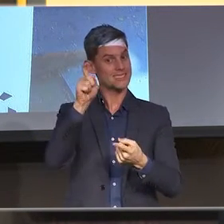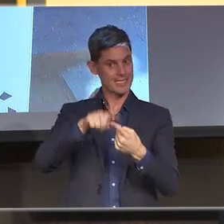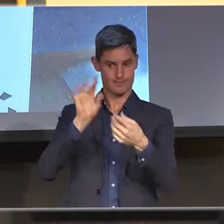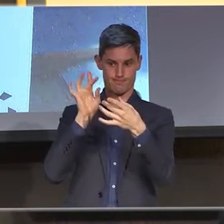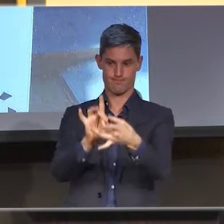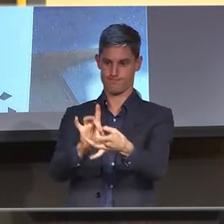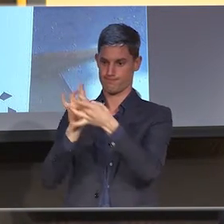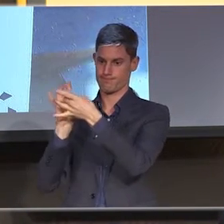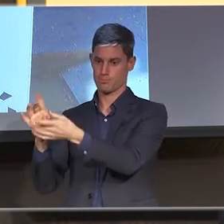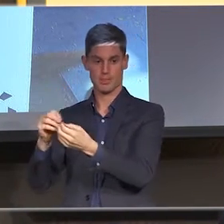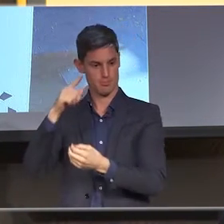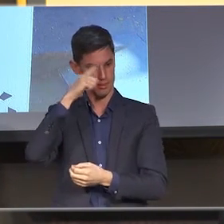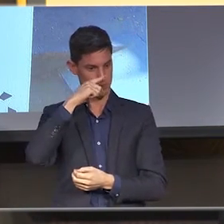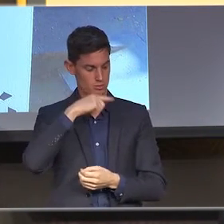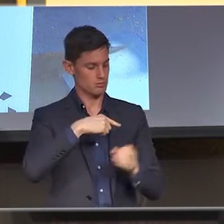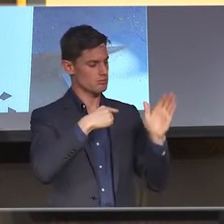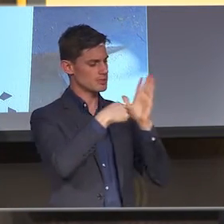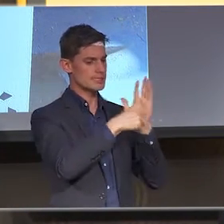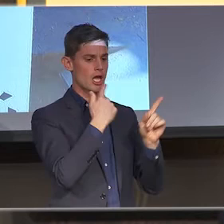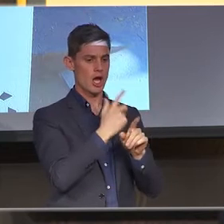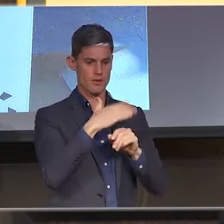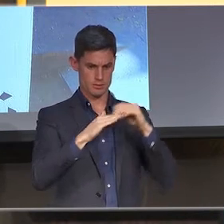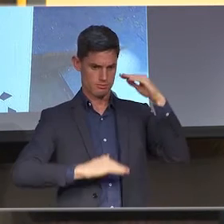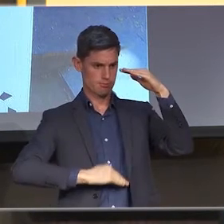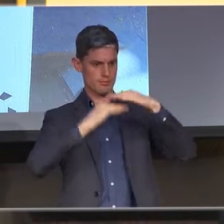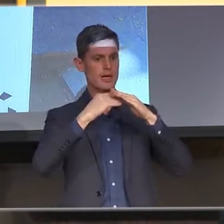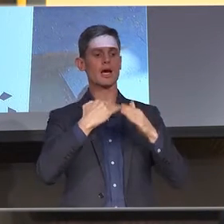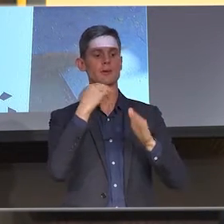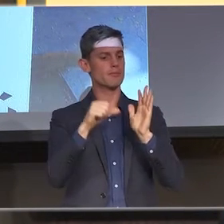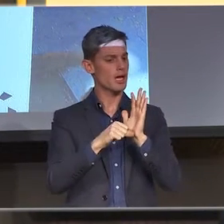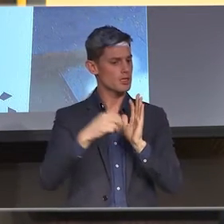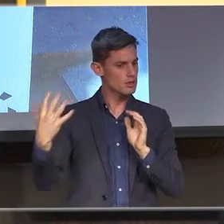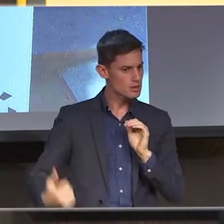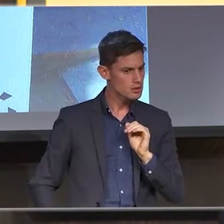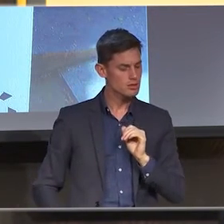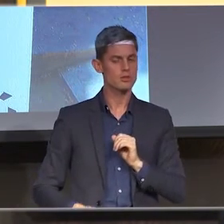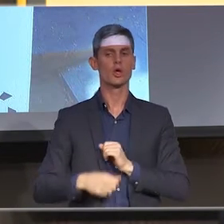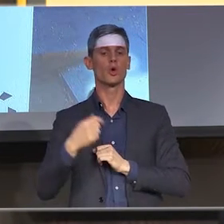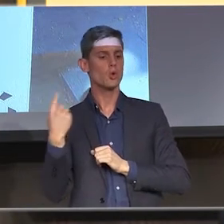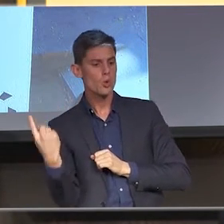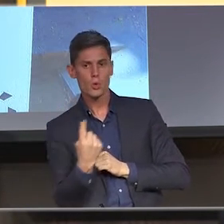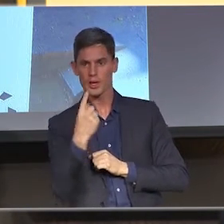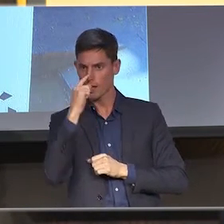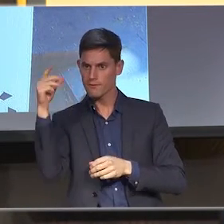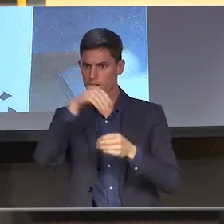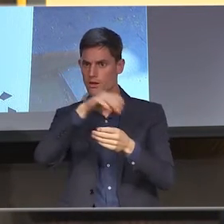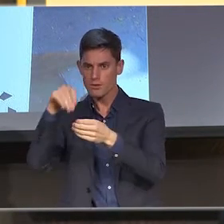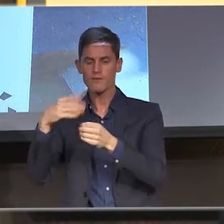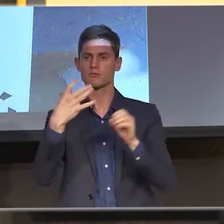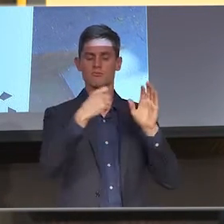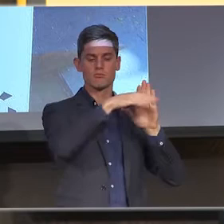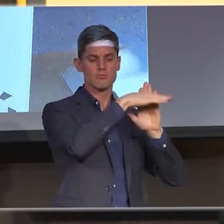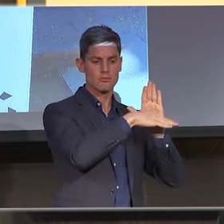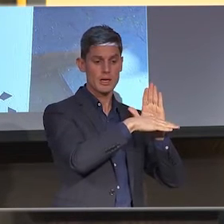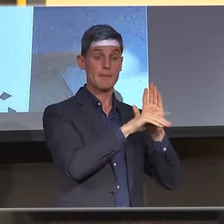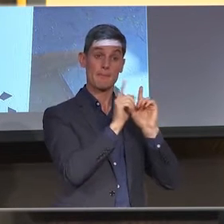life. It sets limits on salaries and expenses that guarantee that anyone can get involved in politics, but at the same time